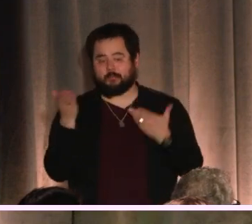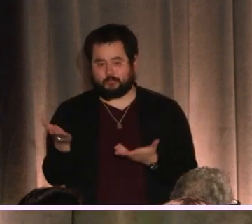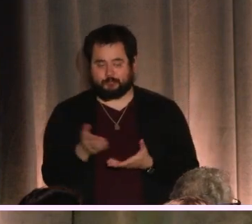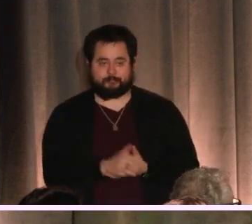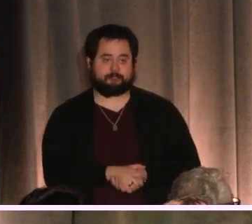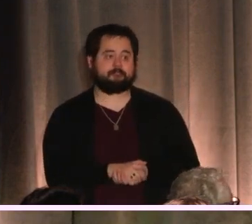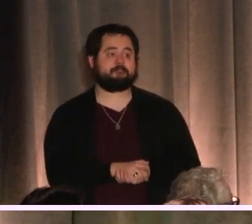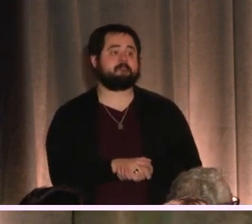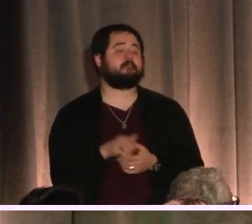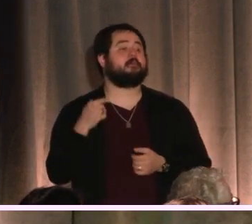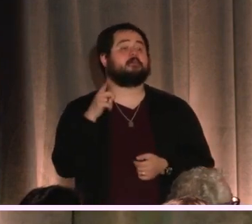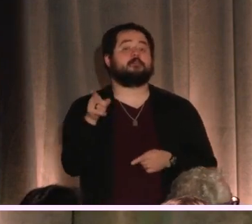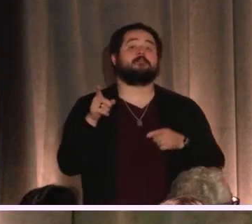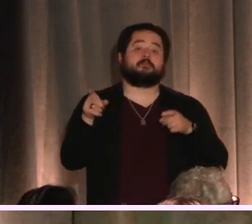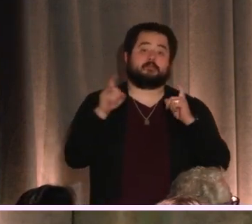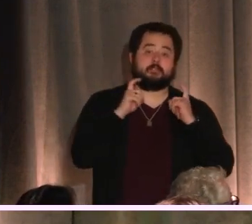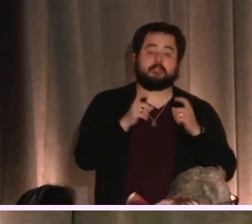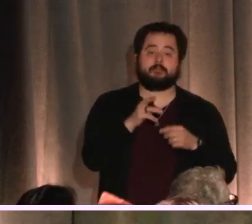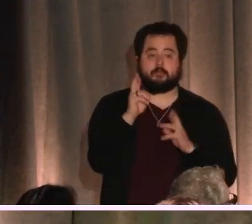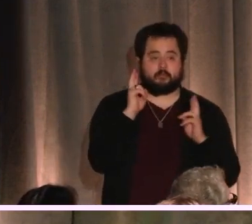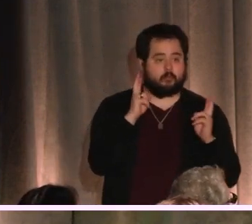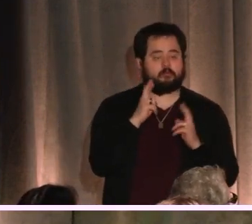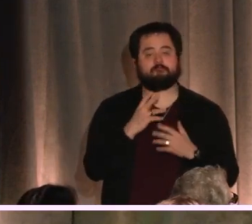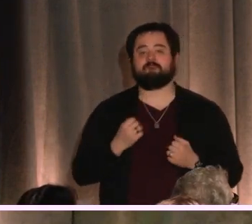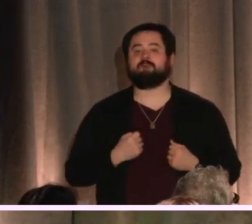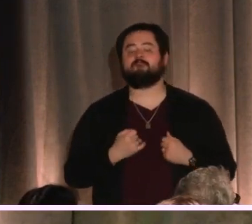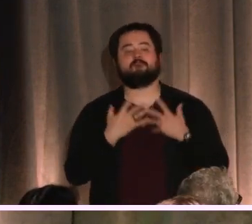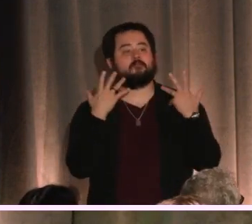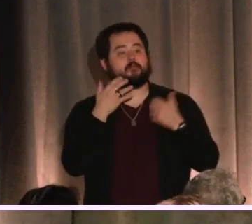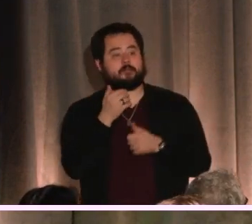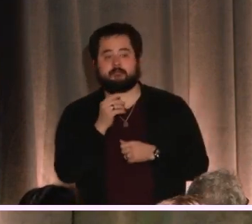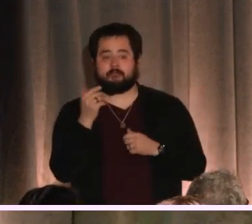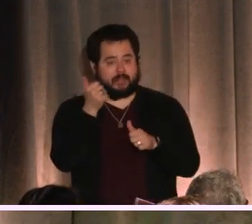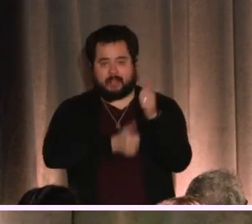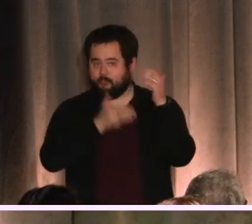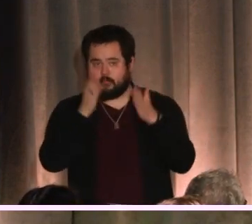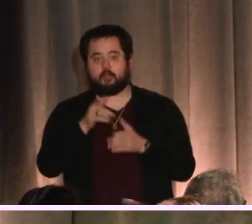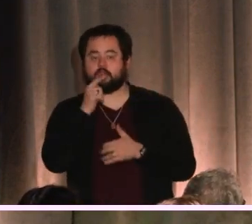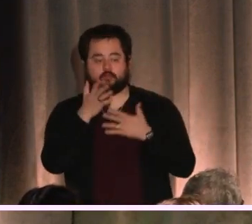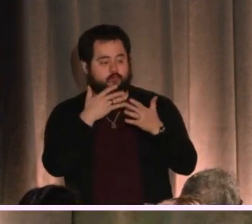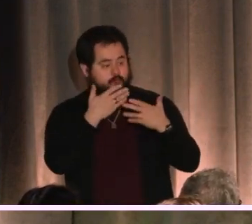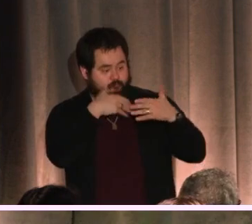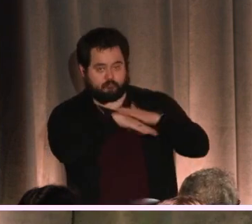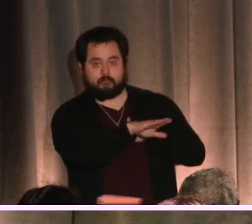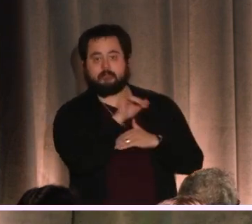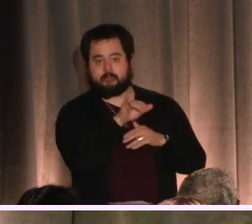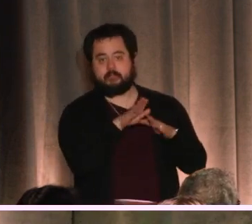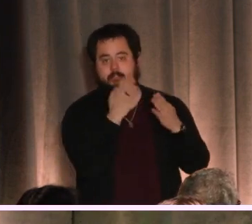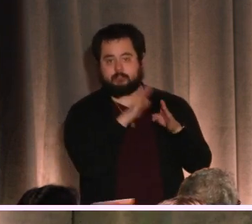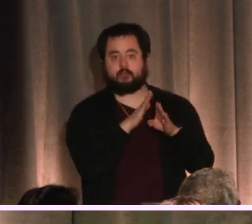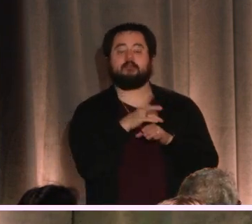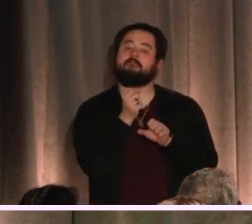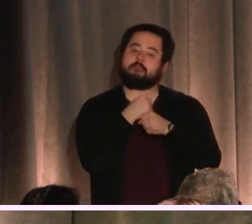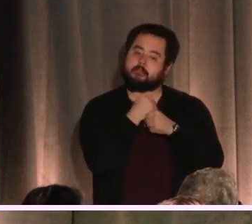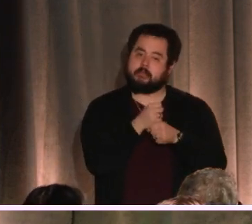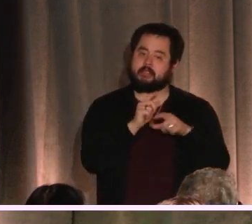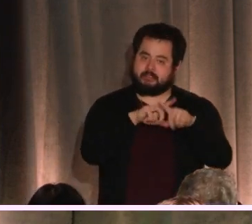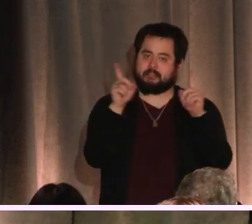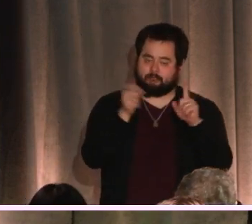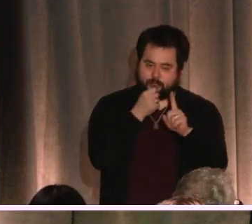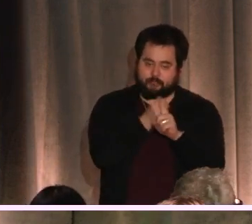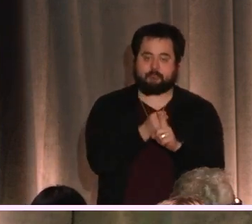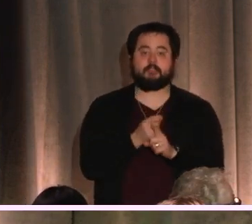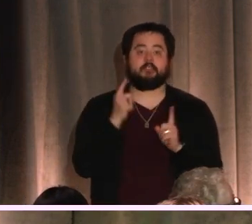You give hope and bring joy to everyone who walks through those doors. You make a difference. To